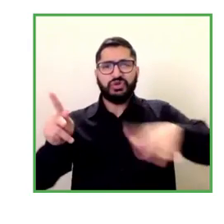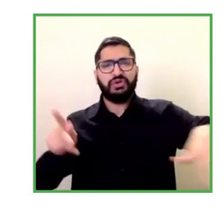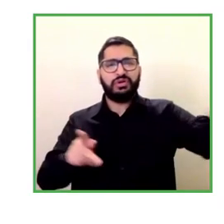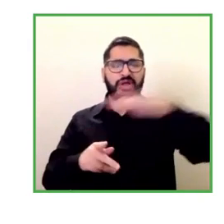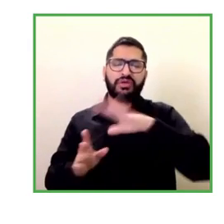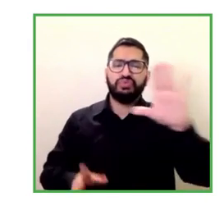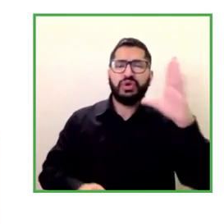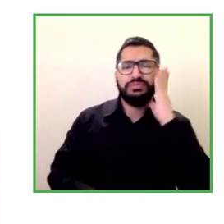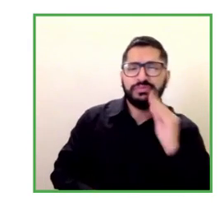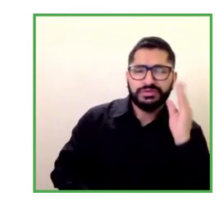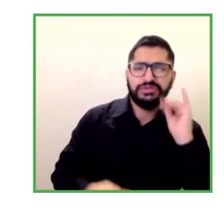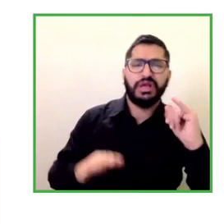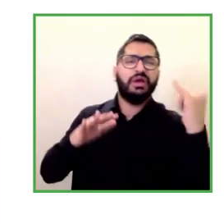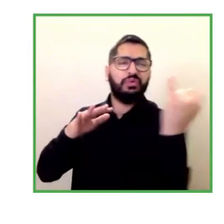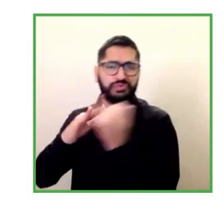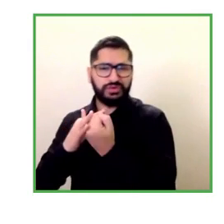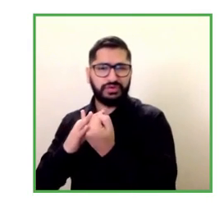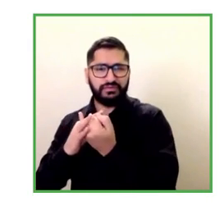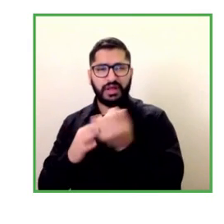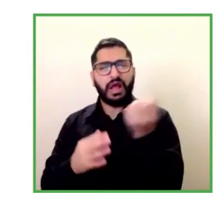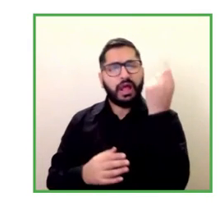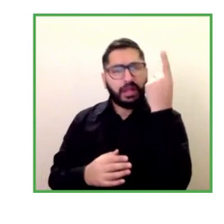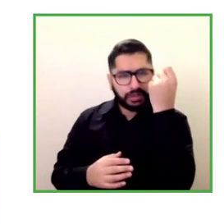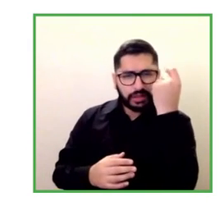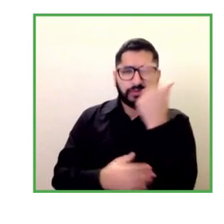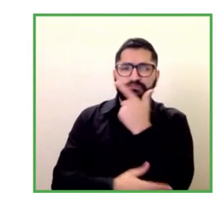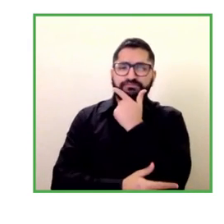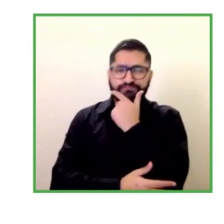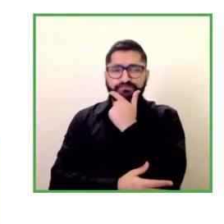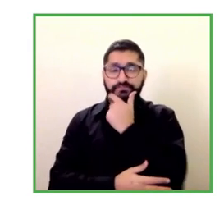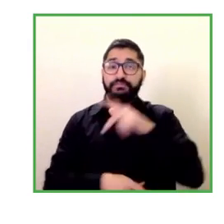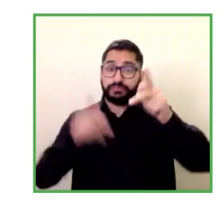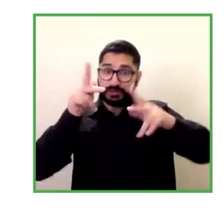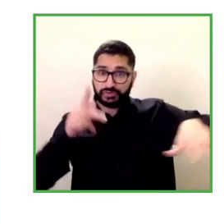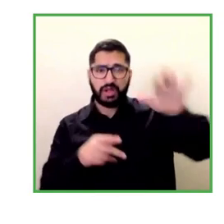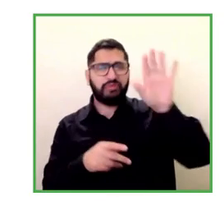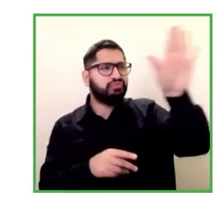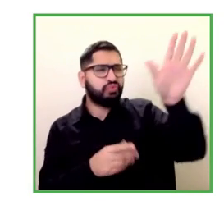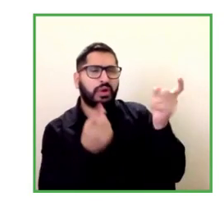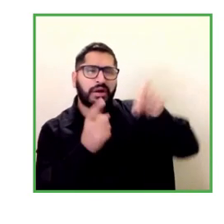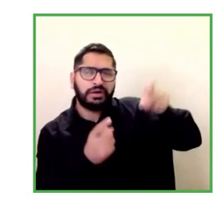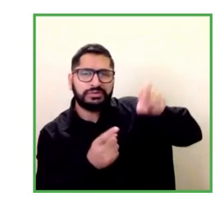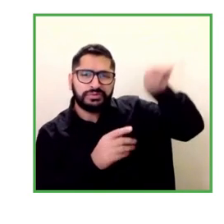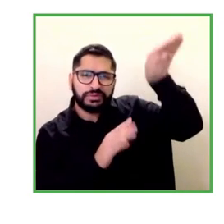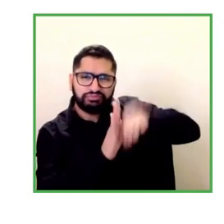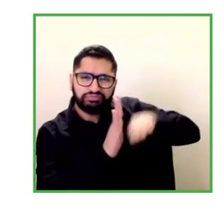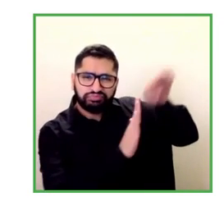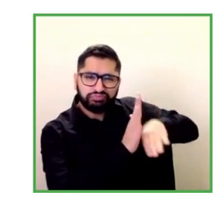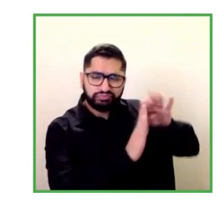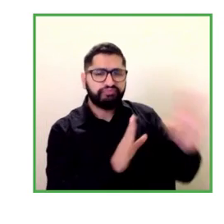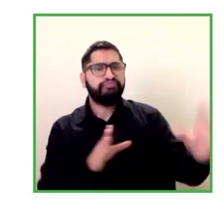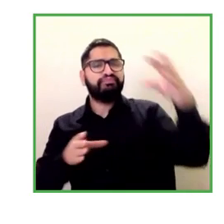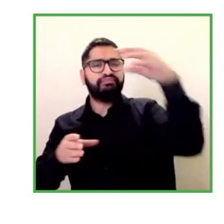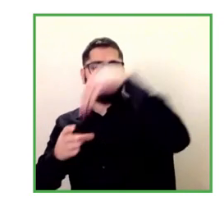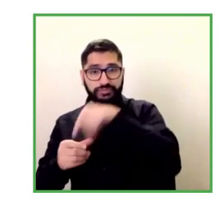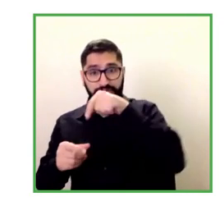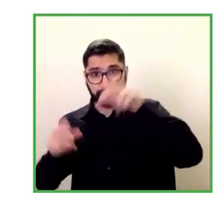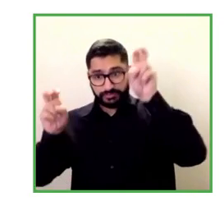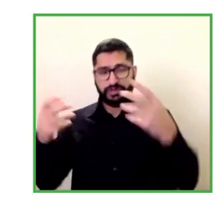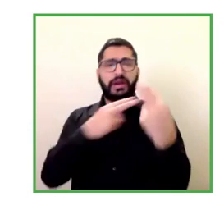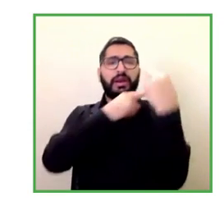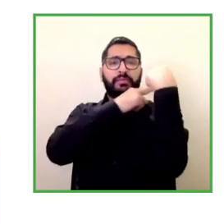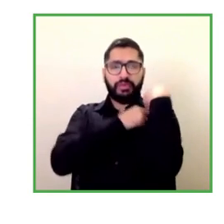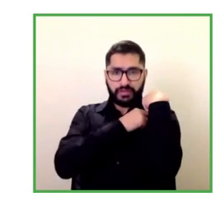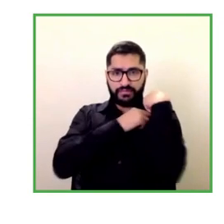would be the labor competences that person should have in all of the organizations in order to promote the correct development